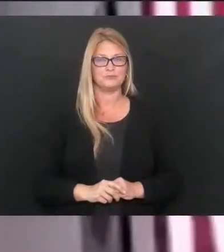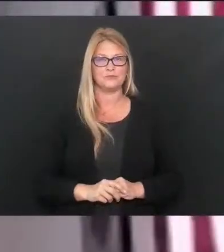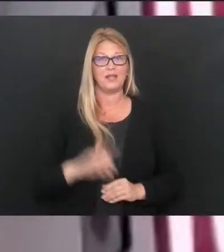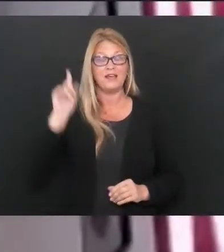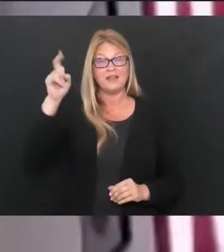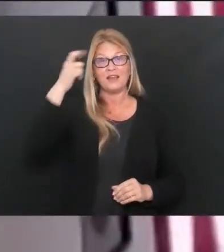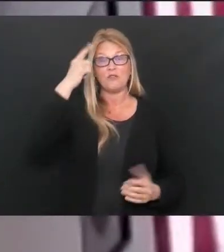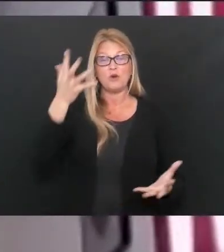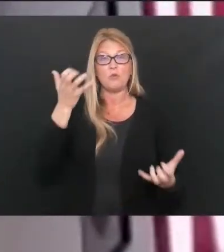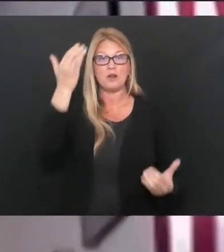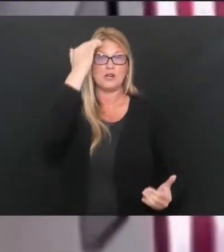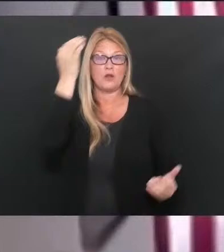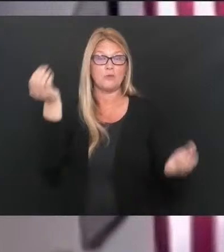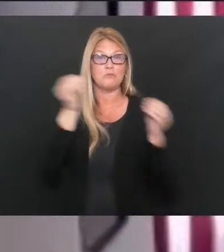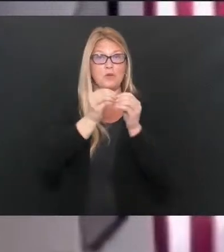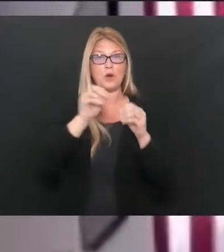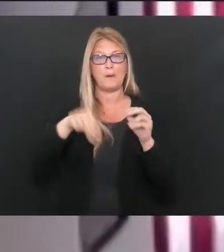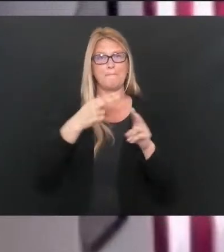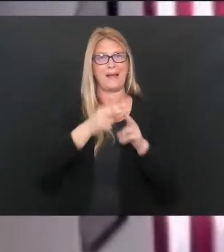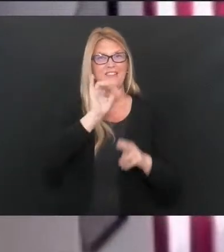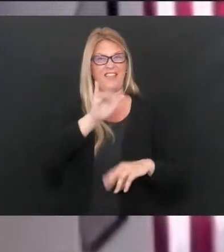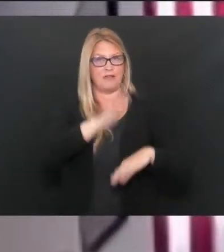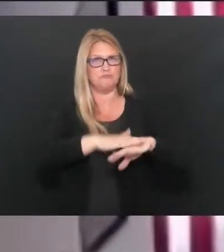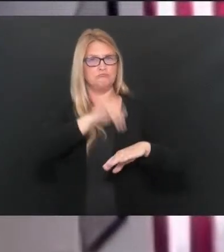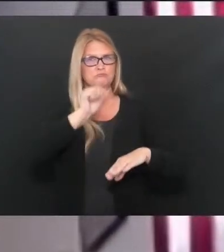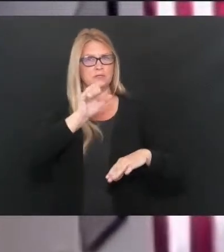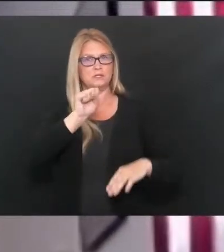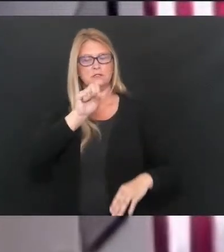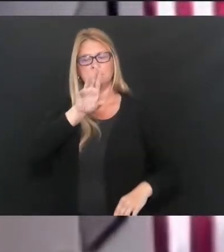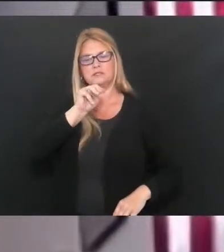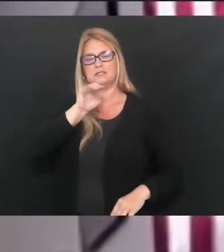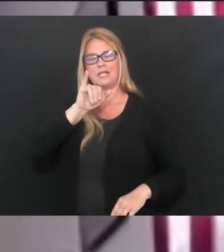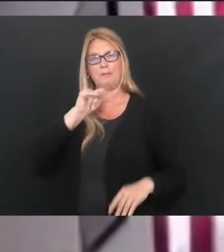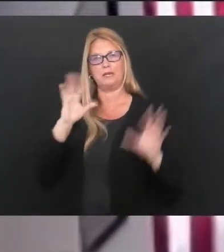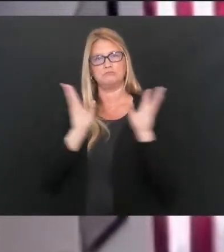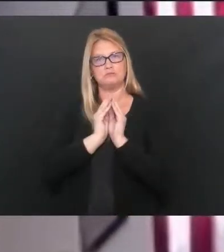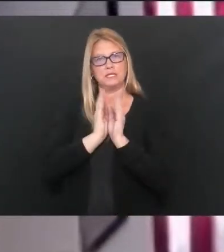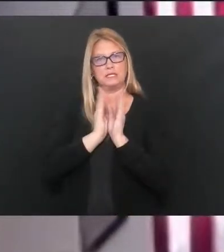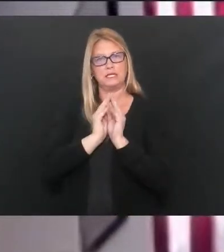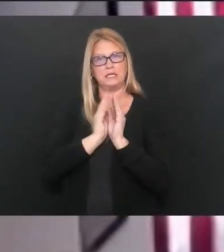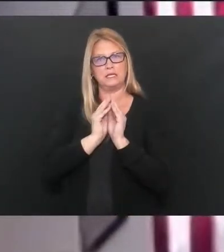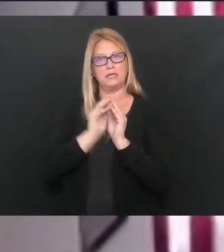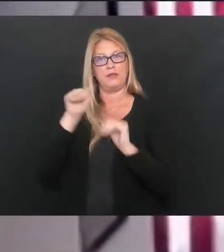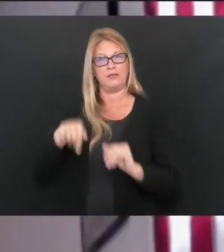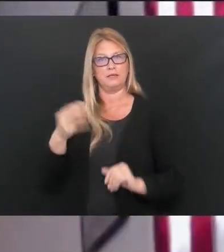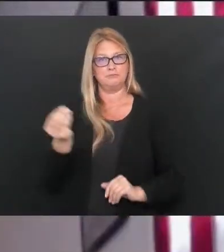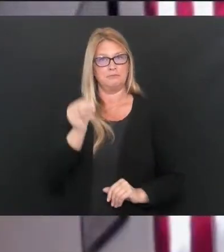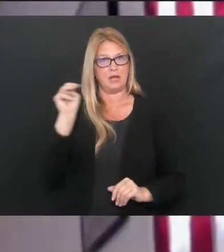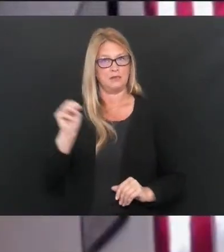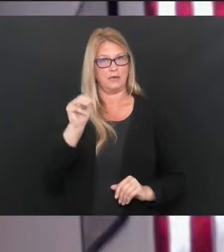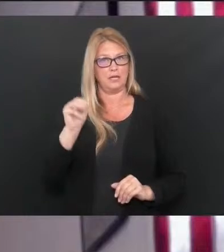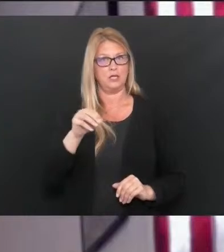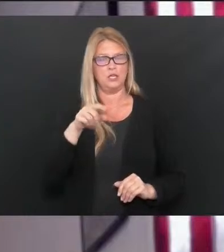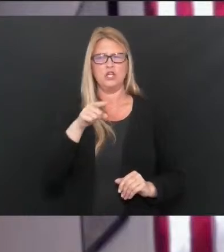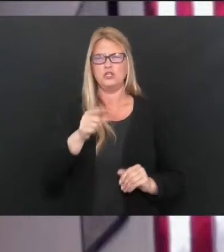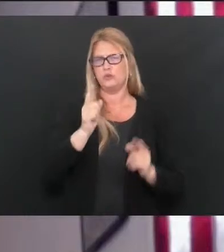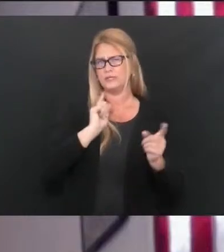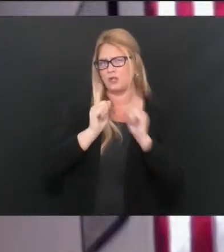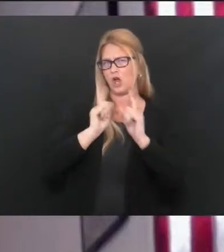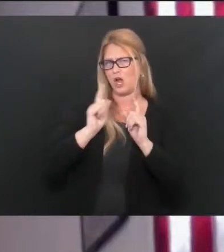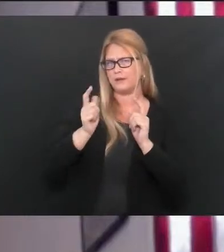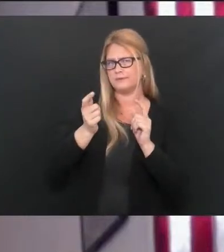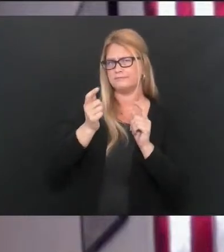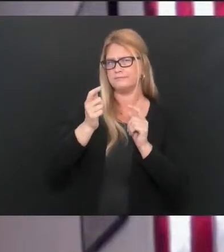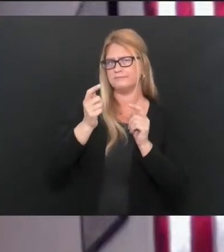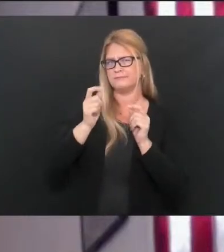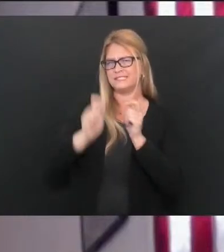more about the summit you've called for with lawmakers. Could you talk a little bit about, the specific things